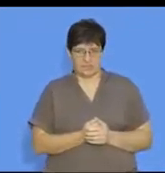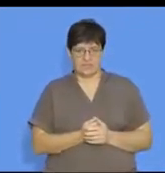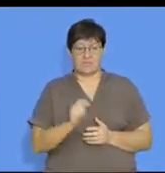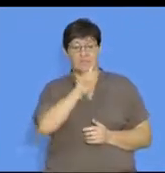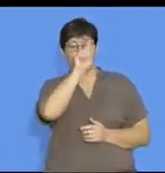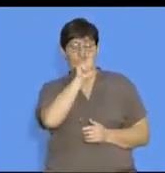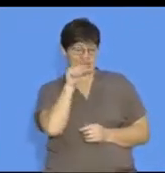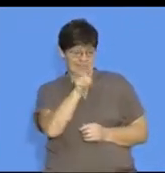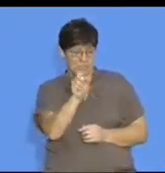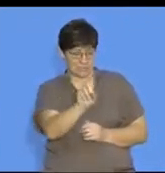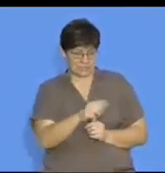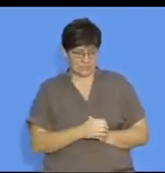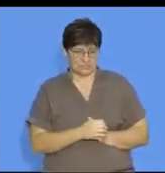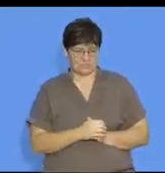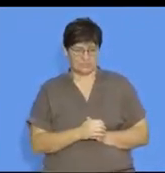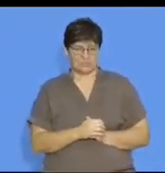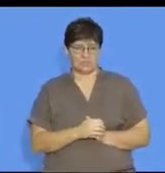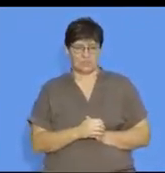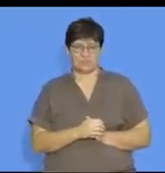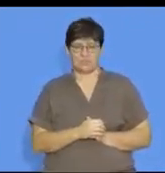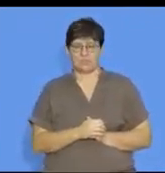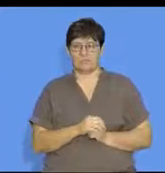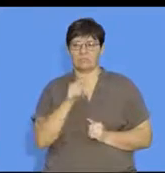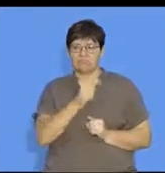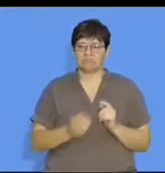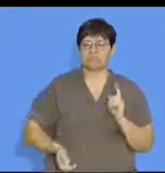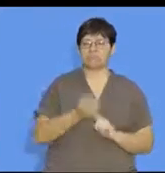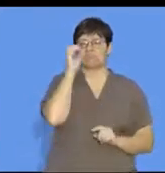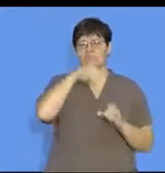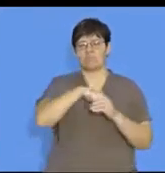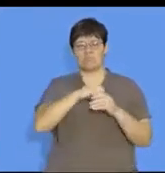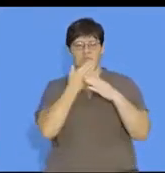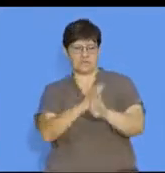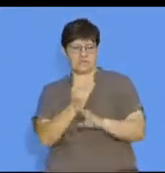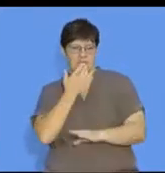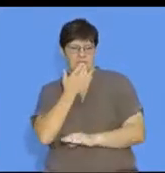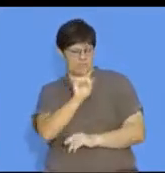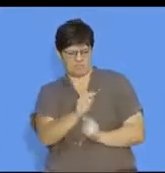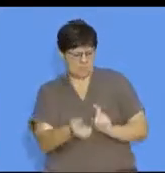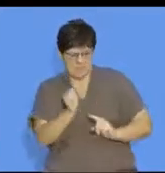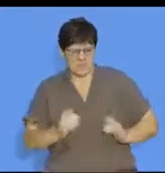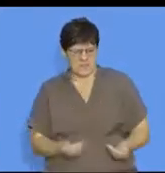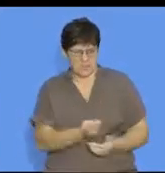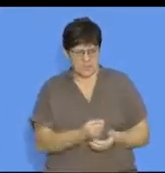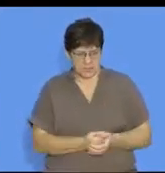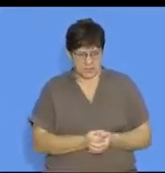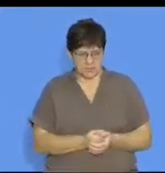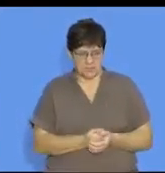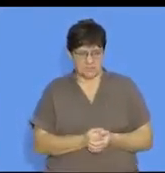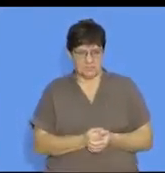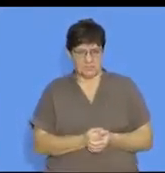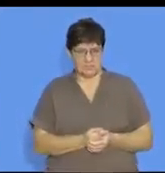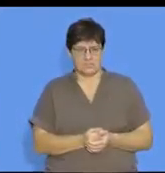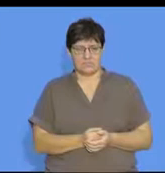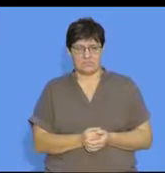now in this segment is around how can we find the internal resistance of the battery. So now we are